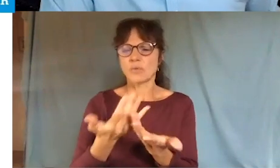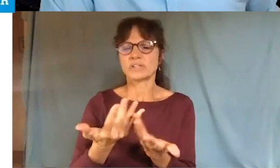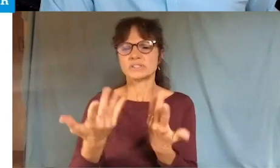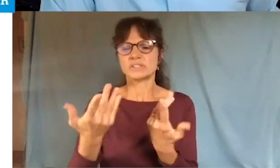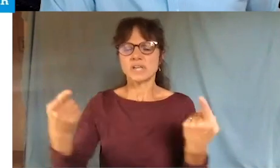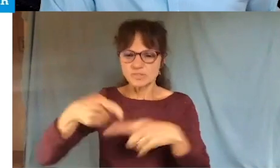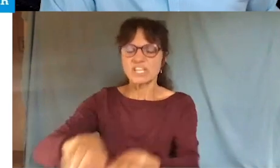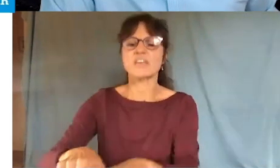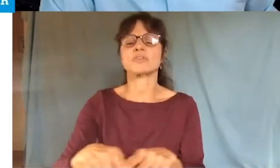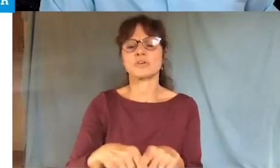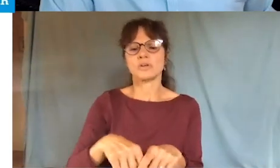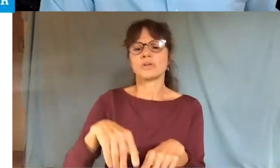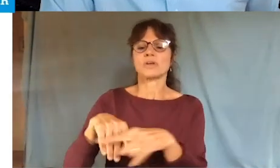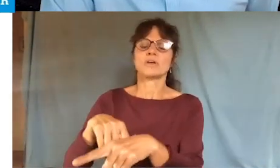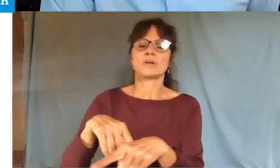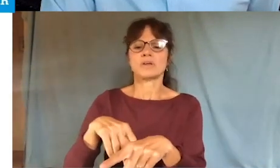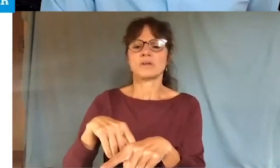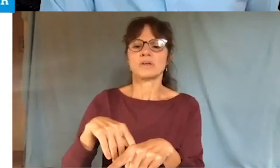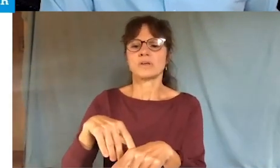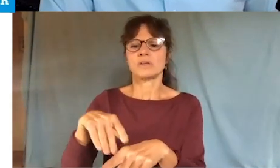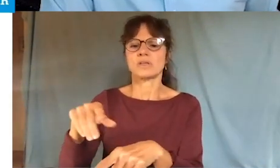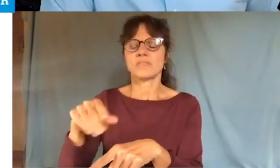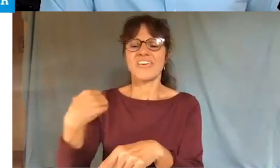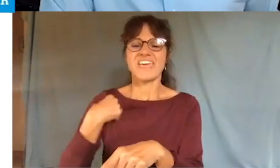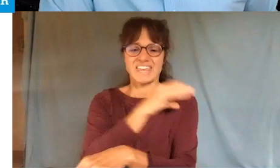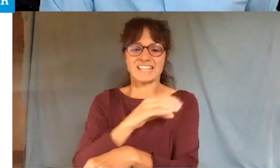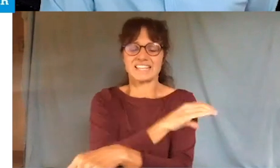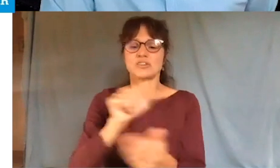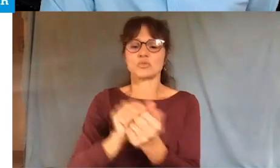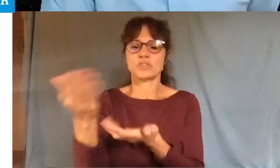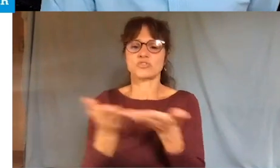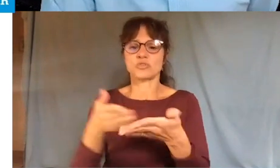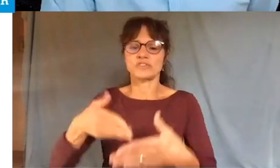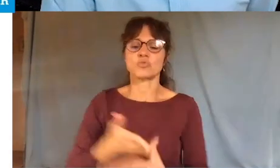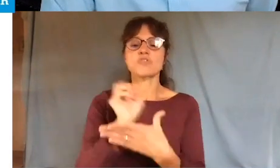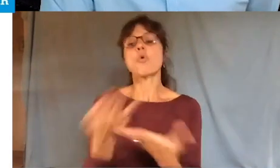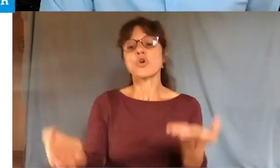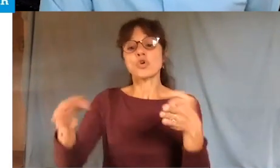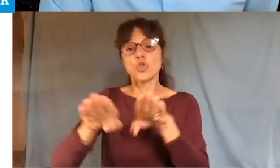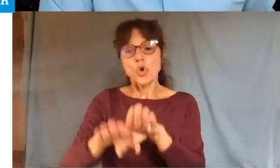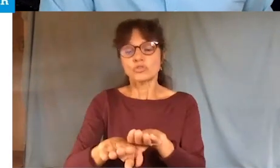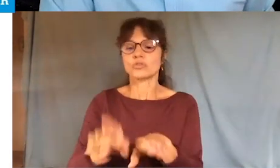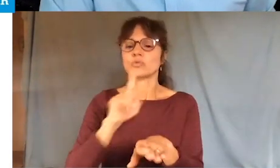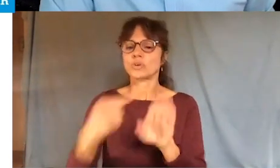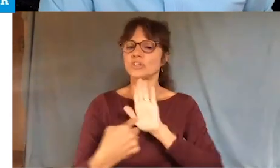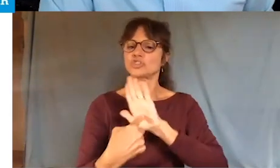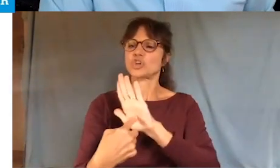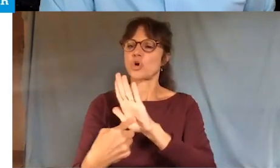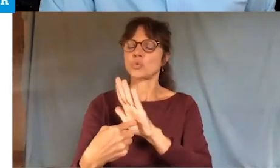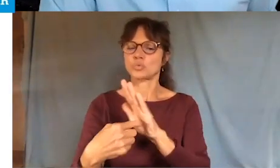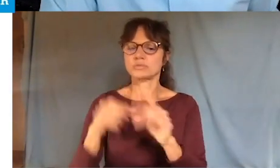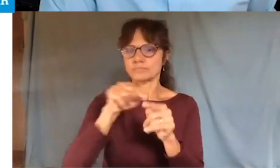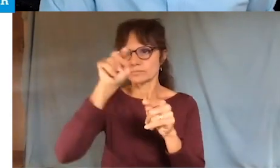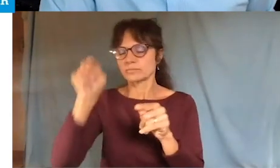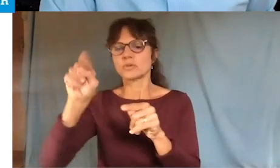the Ryan White clinics that either had a service disruption or closure, really mapped highly to